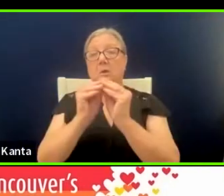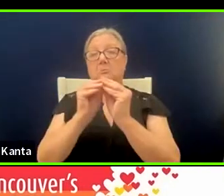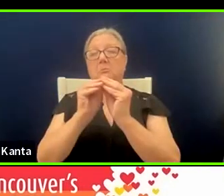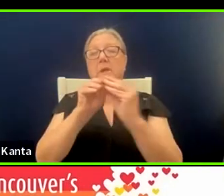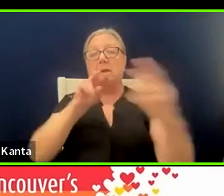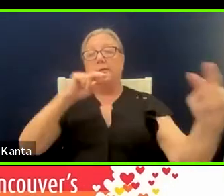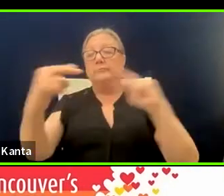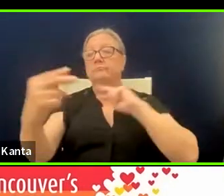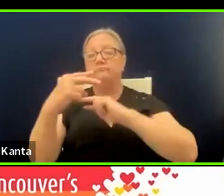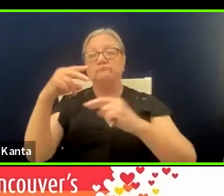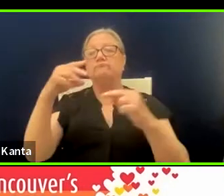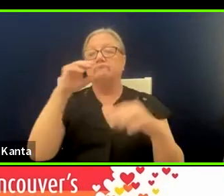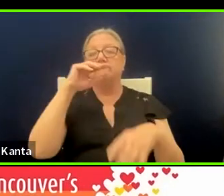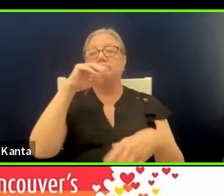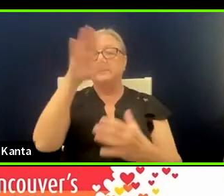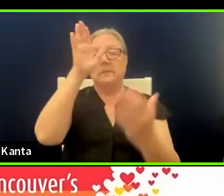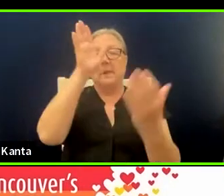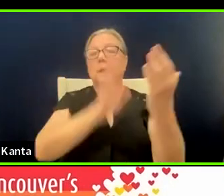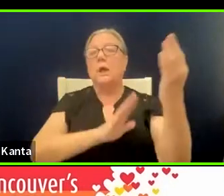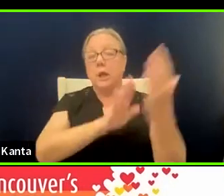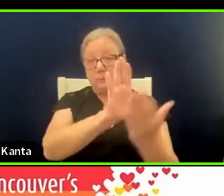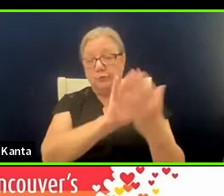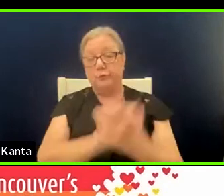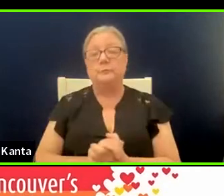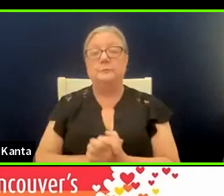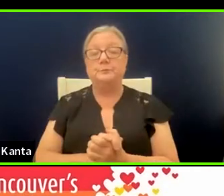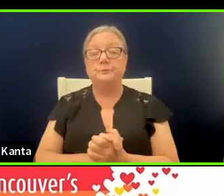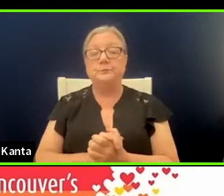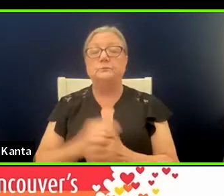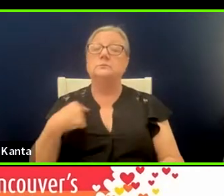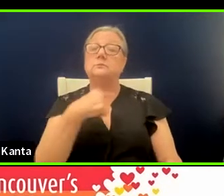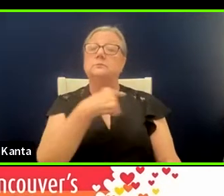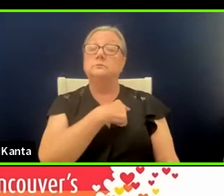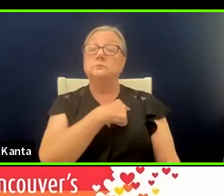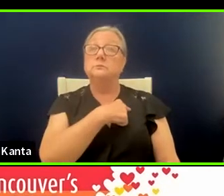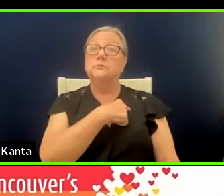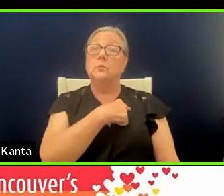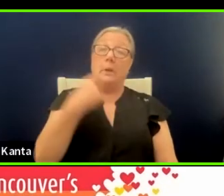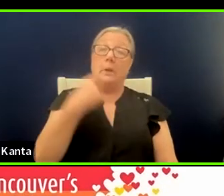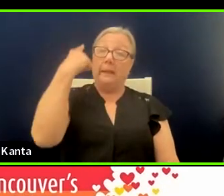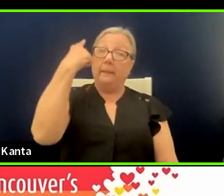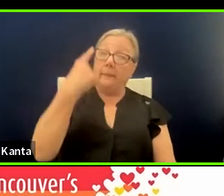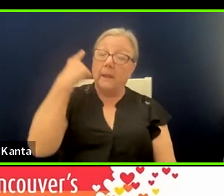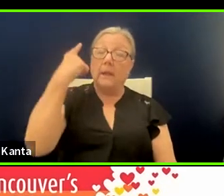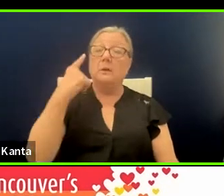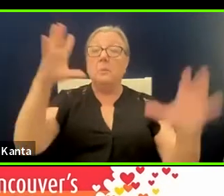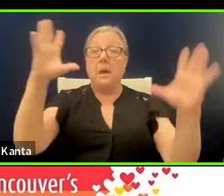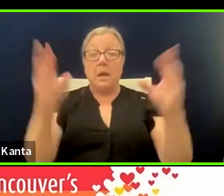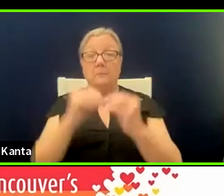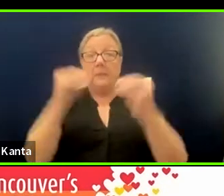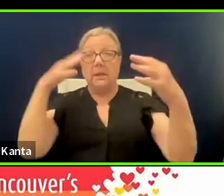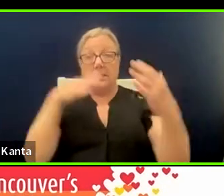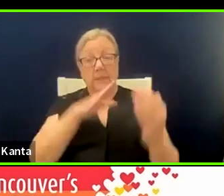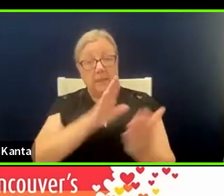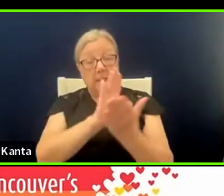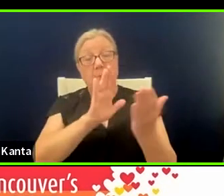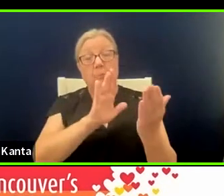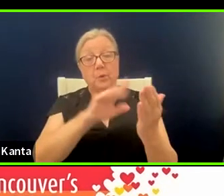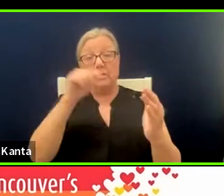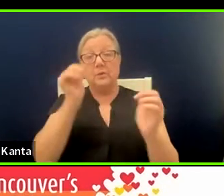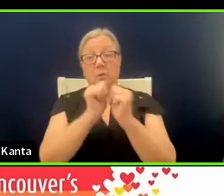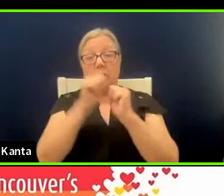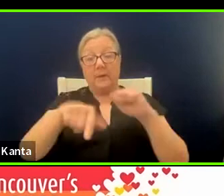We are thinking that we would potentially do an in-person meeting with this group as well as the community advisory